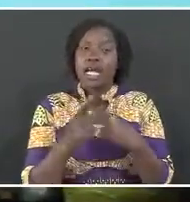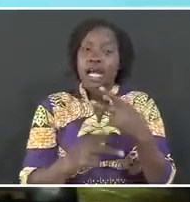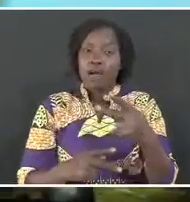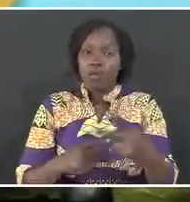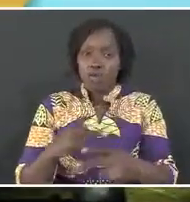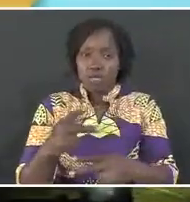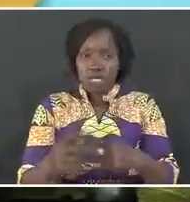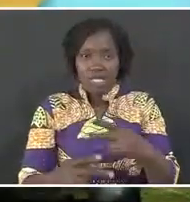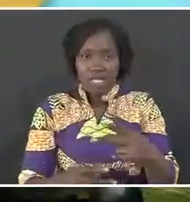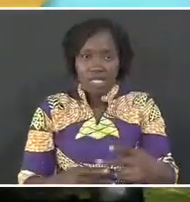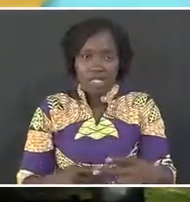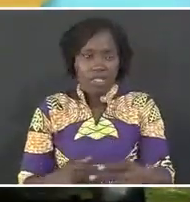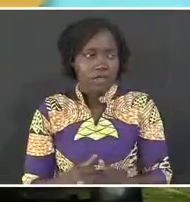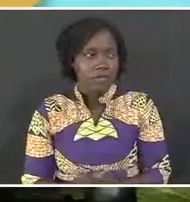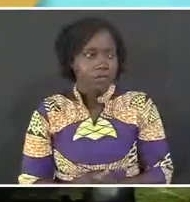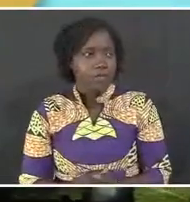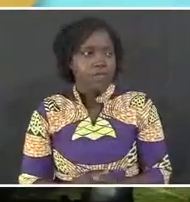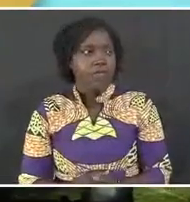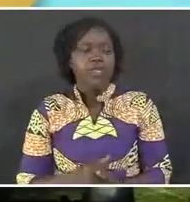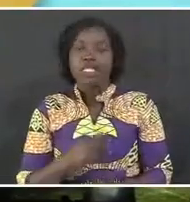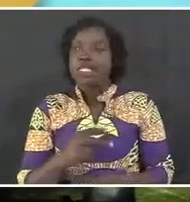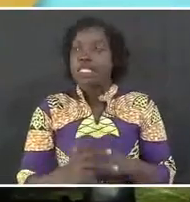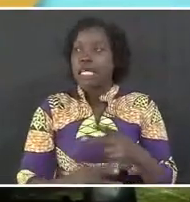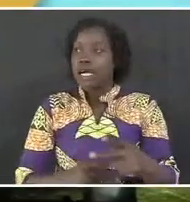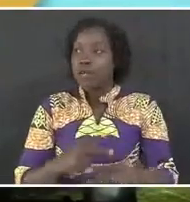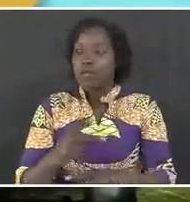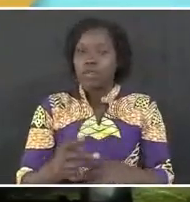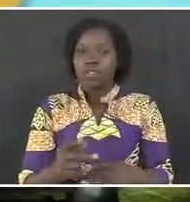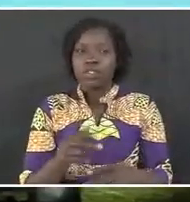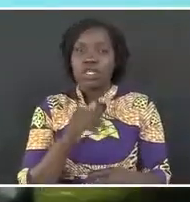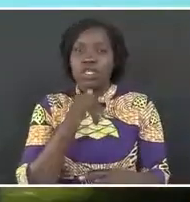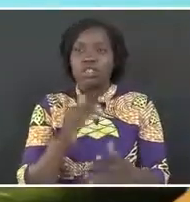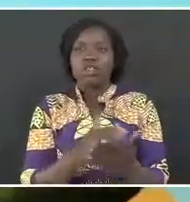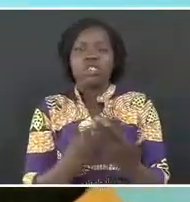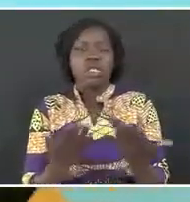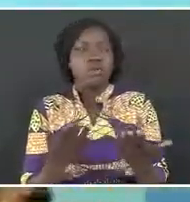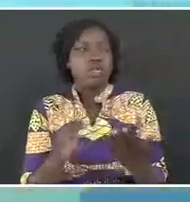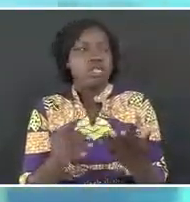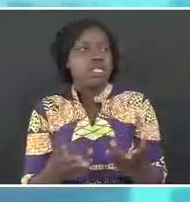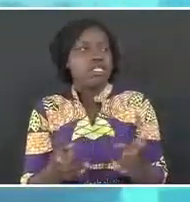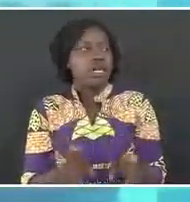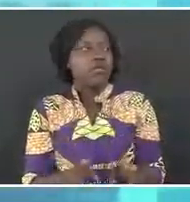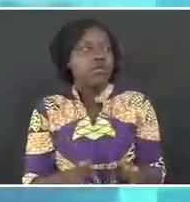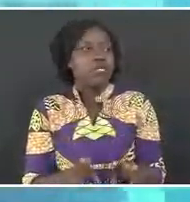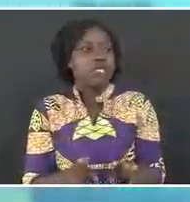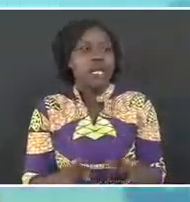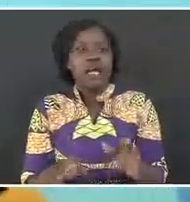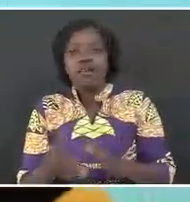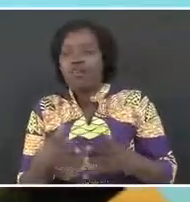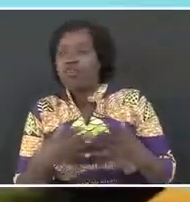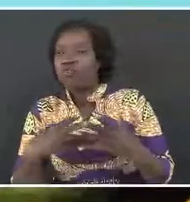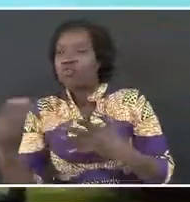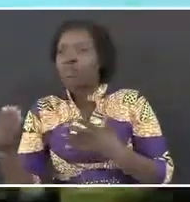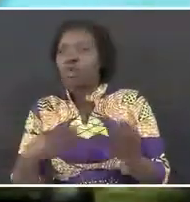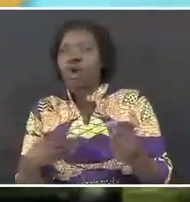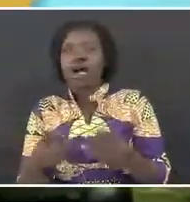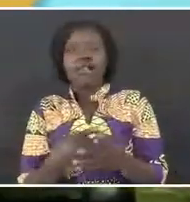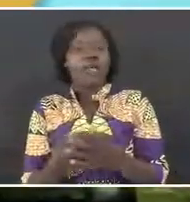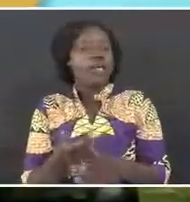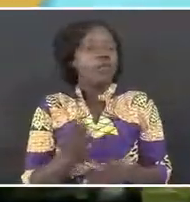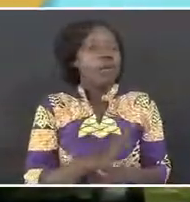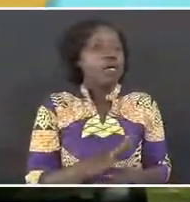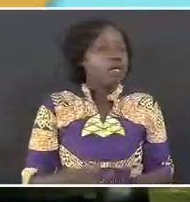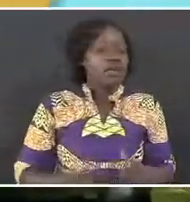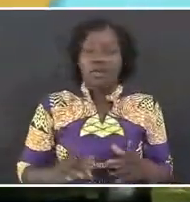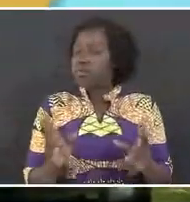it? Yes, it is a process. It's not something that happens, pop, and then you go away and it's over and you are like,